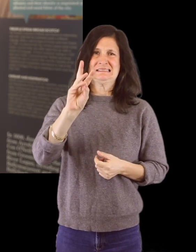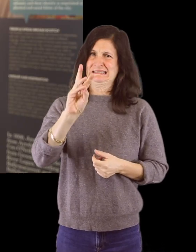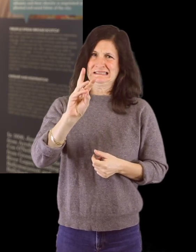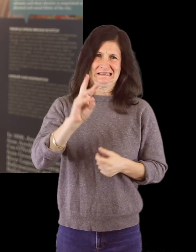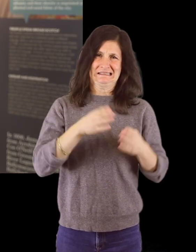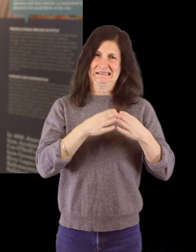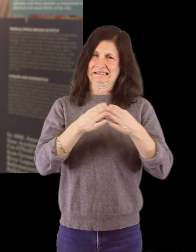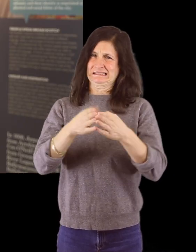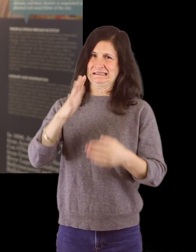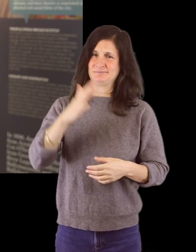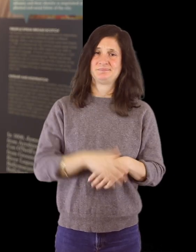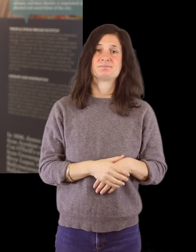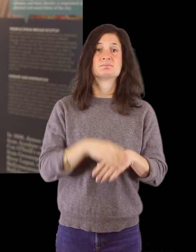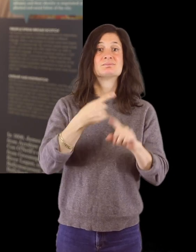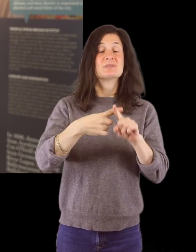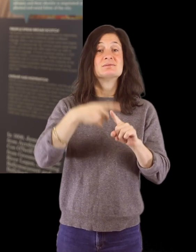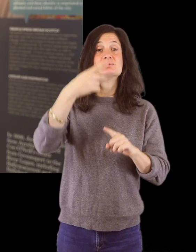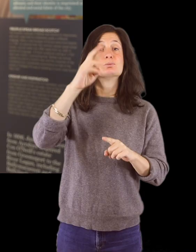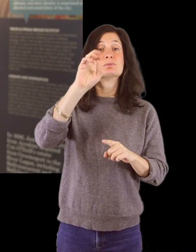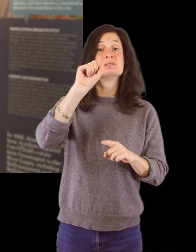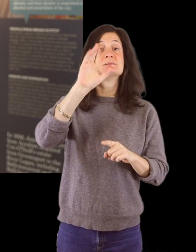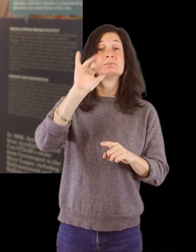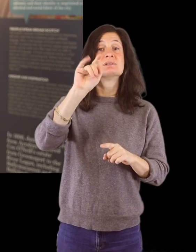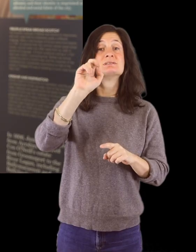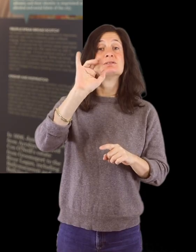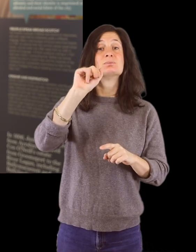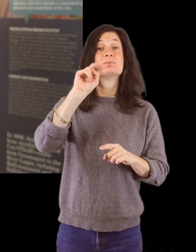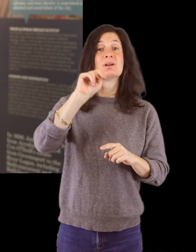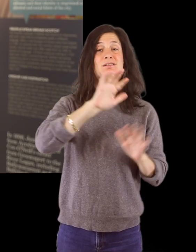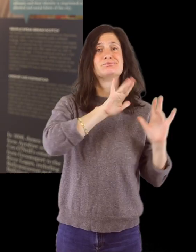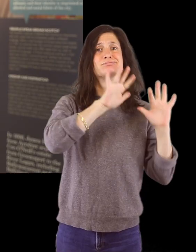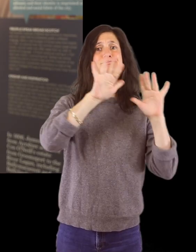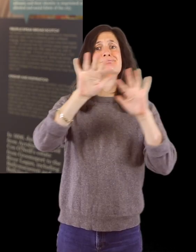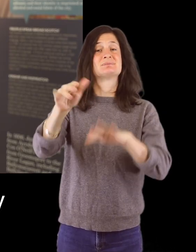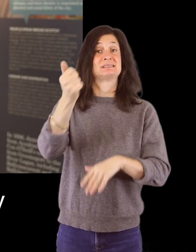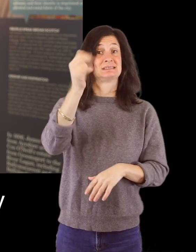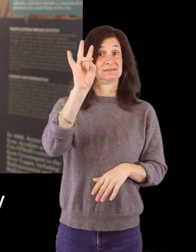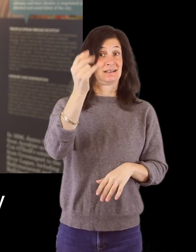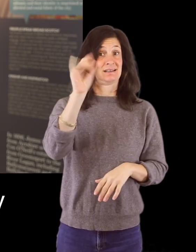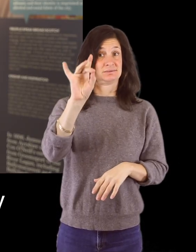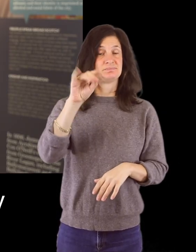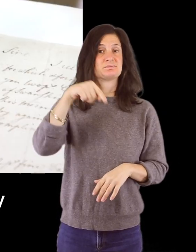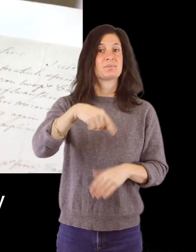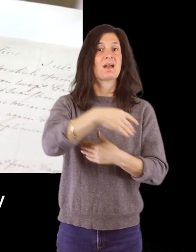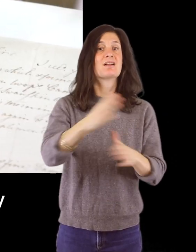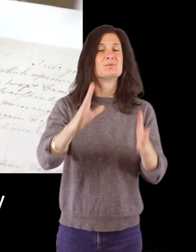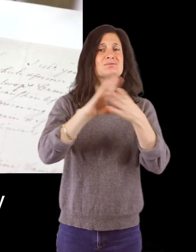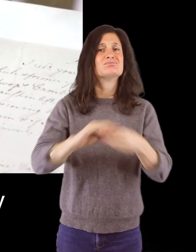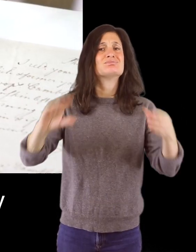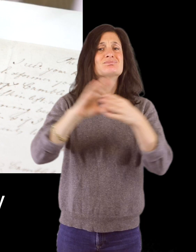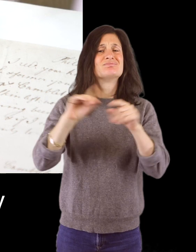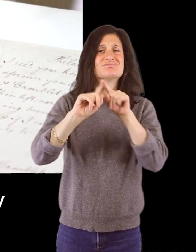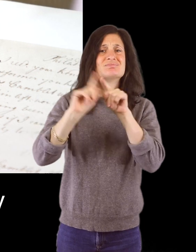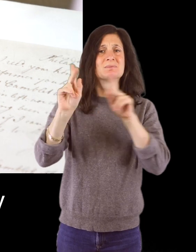in 1636 to the larger scale and predominantly Presbyterian emigration that commenced in 1718,